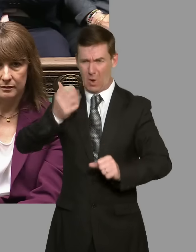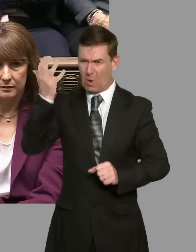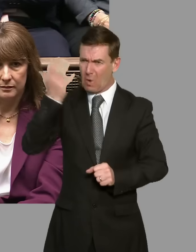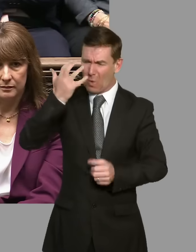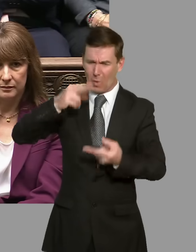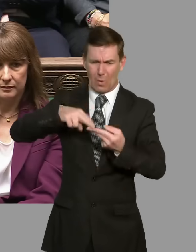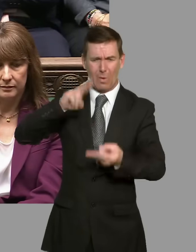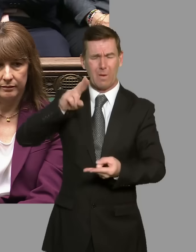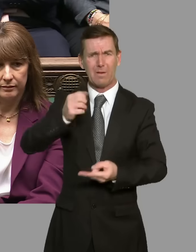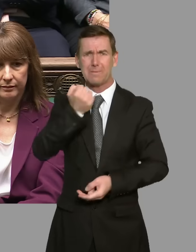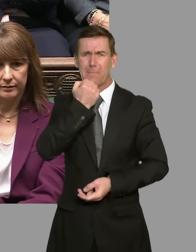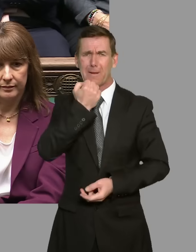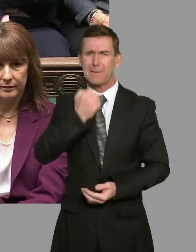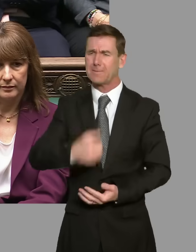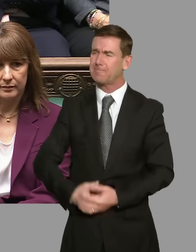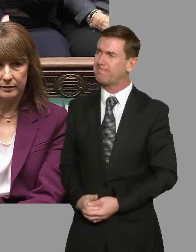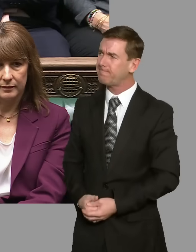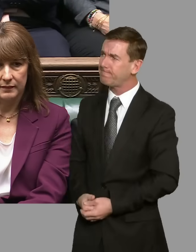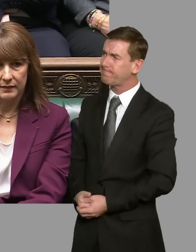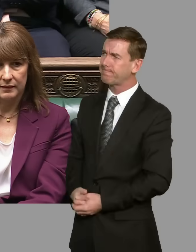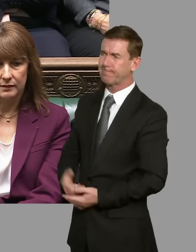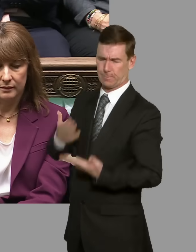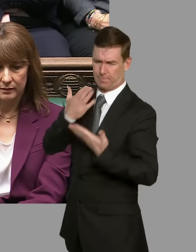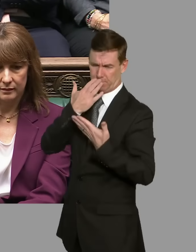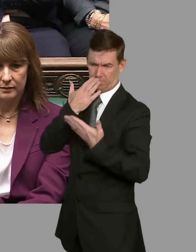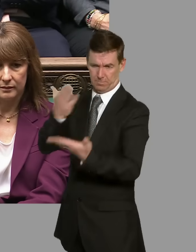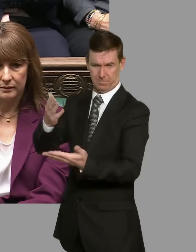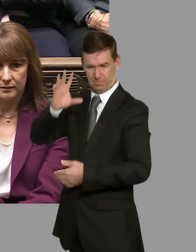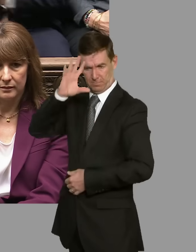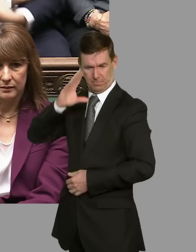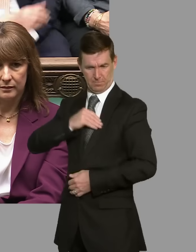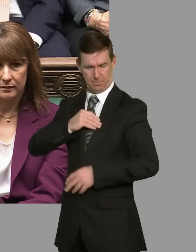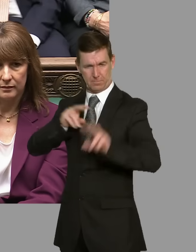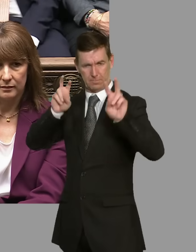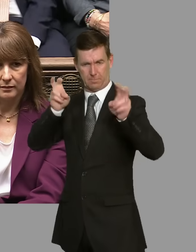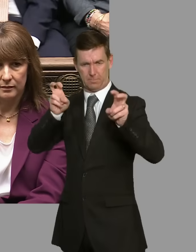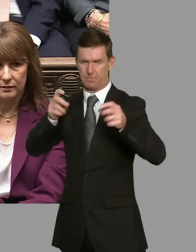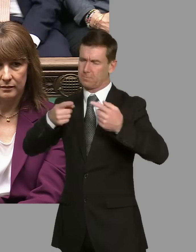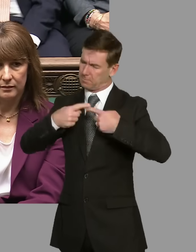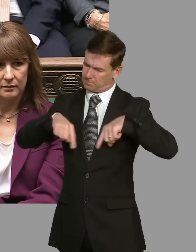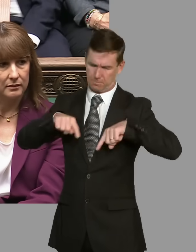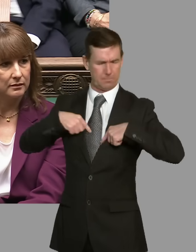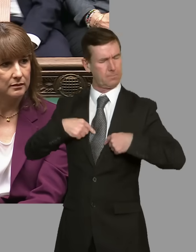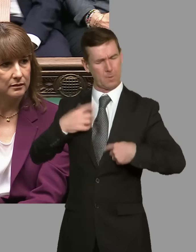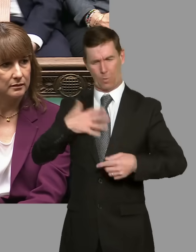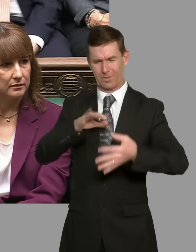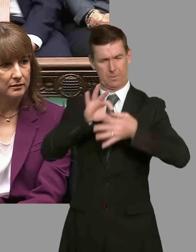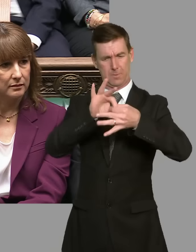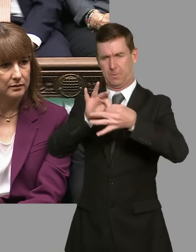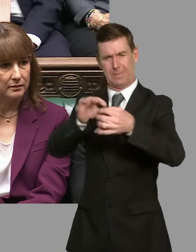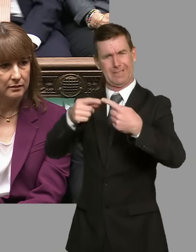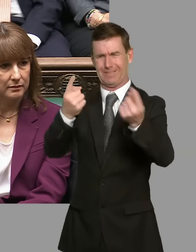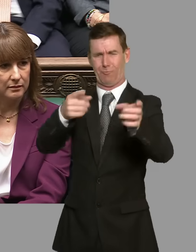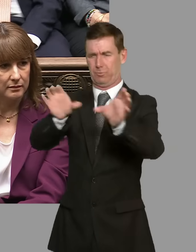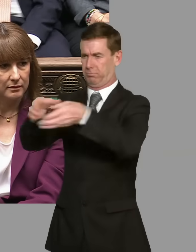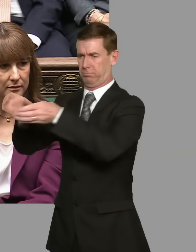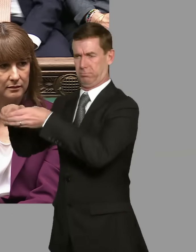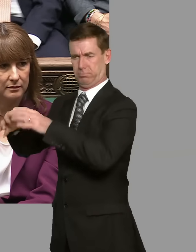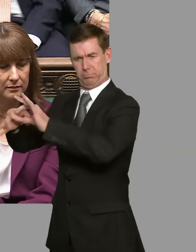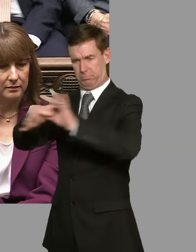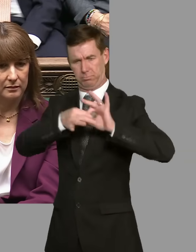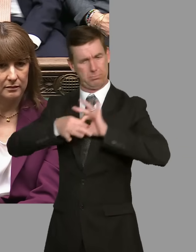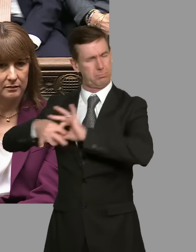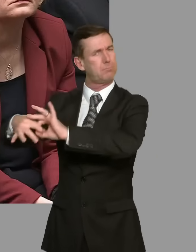want to work with all colleagues across the House on this crucial issue, and it's in our interest to do so. We did, as